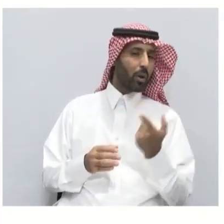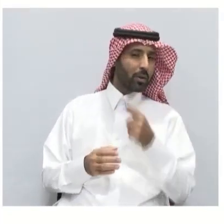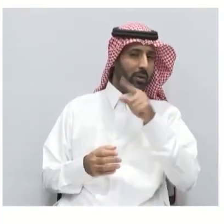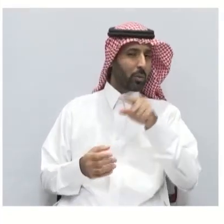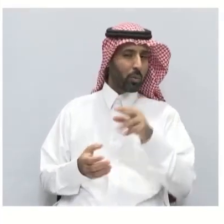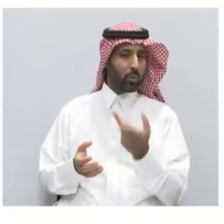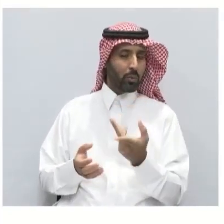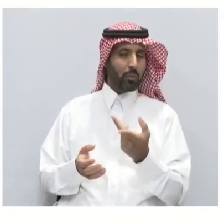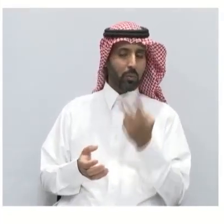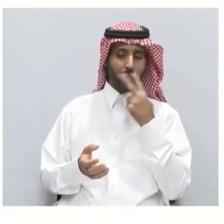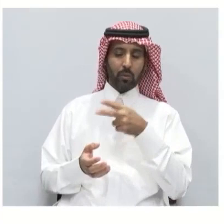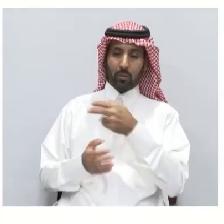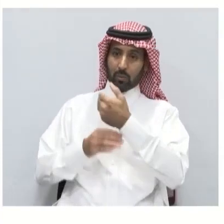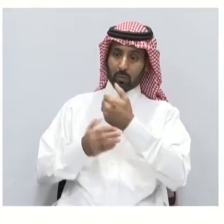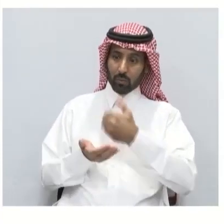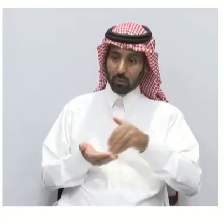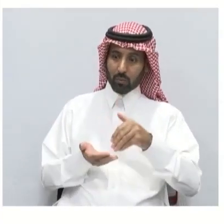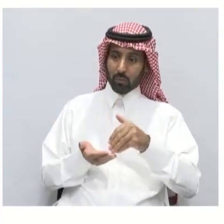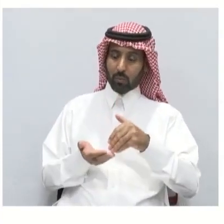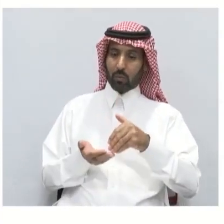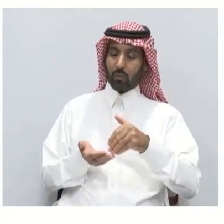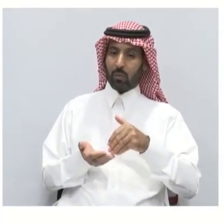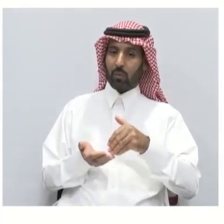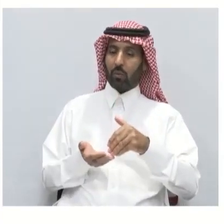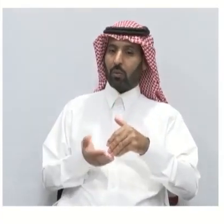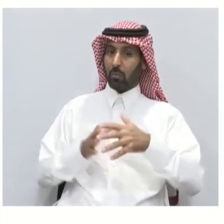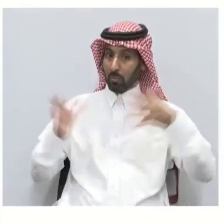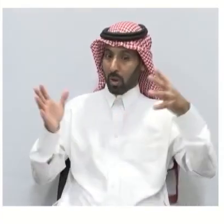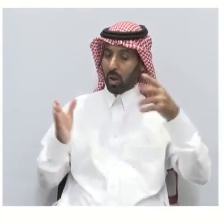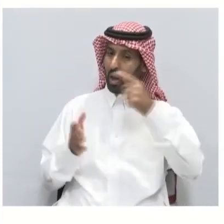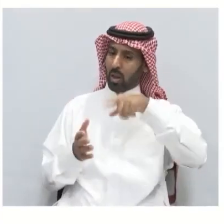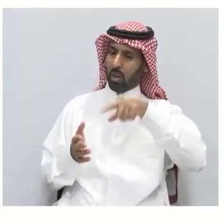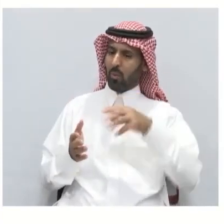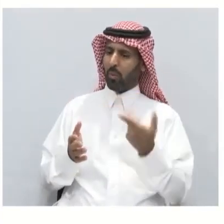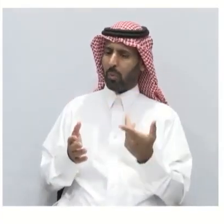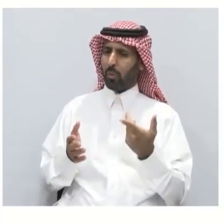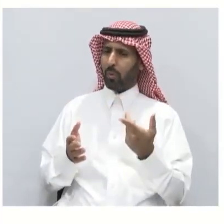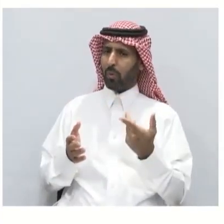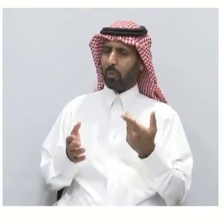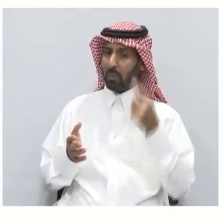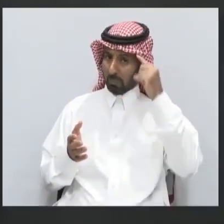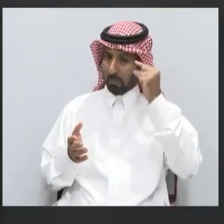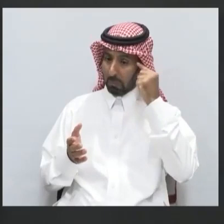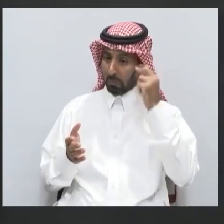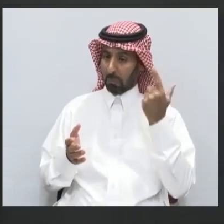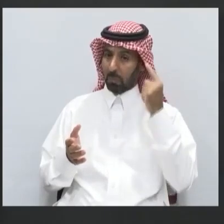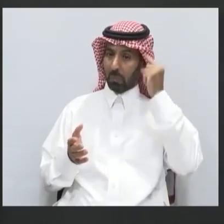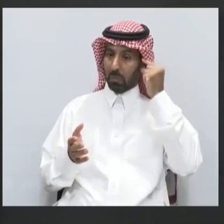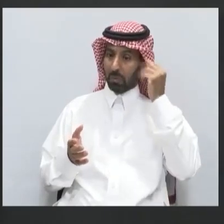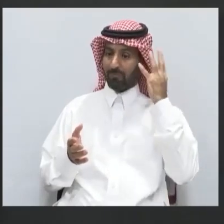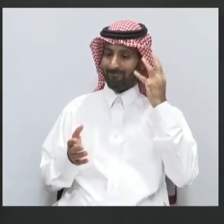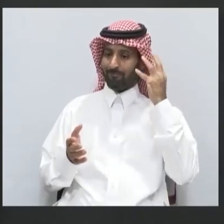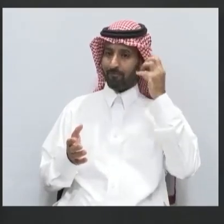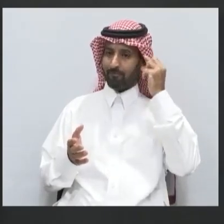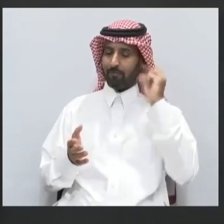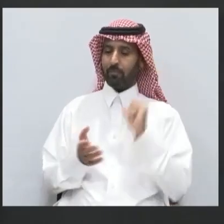make when he used the credit card? He made a big mistake, which is the reason how they